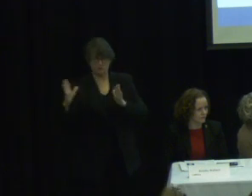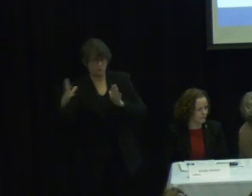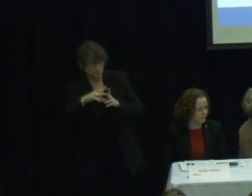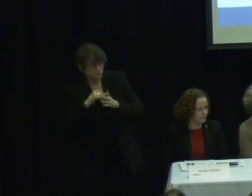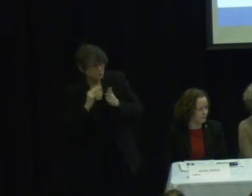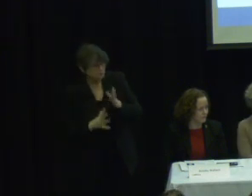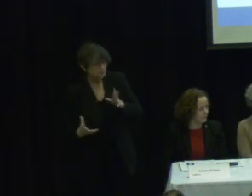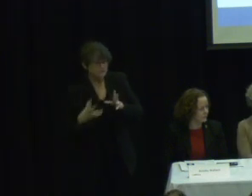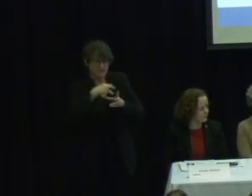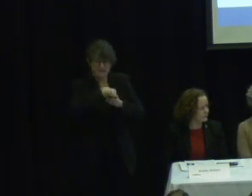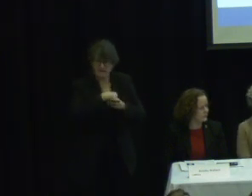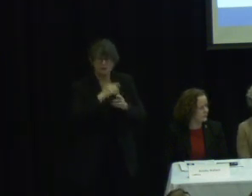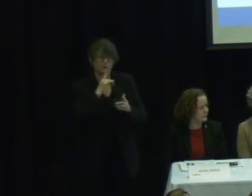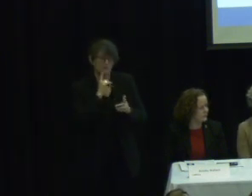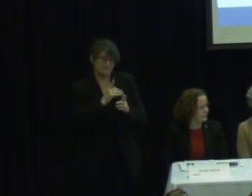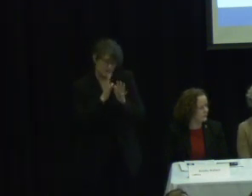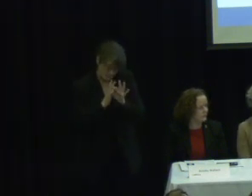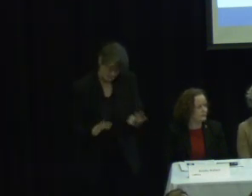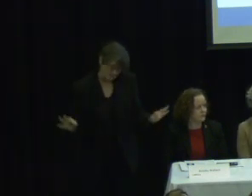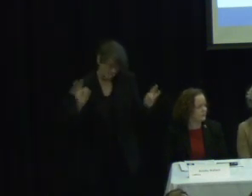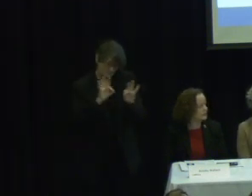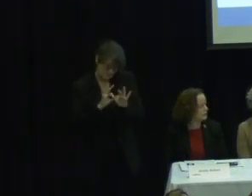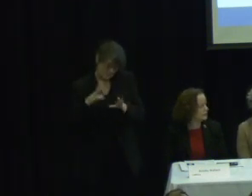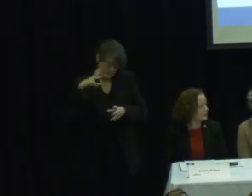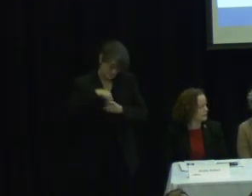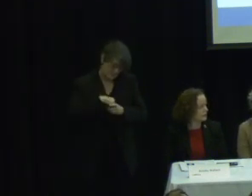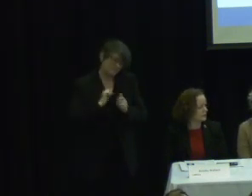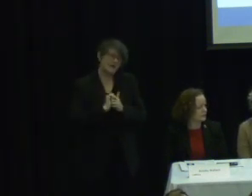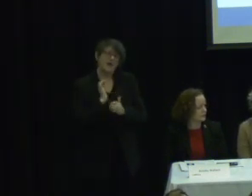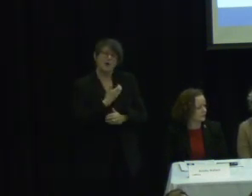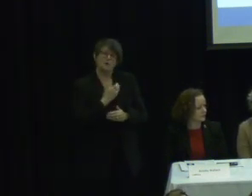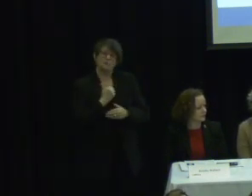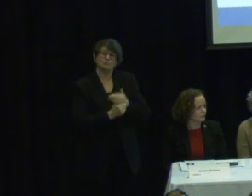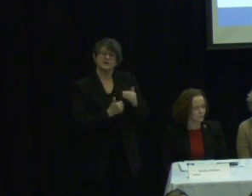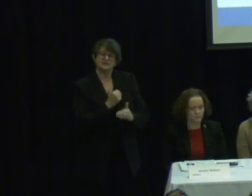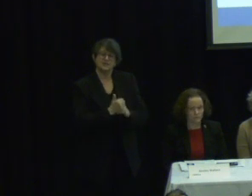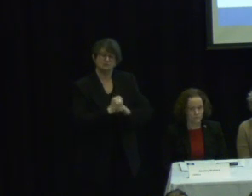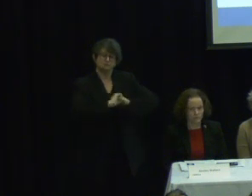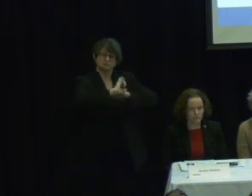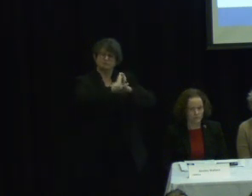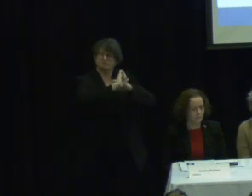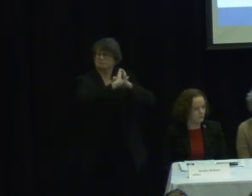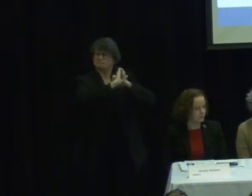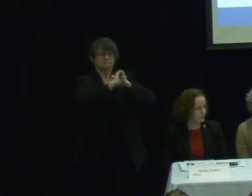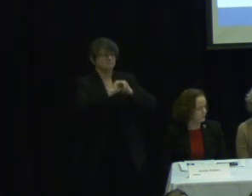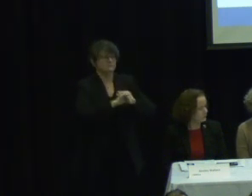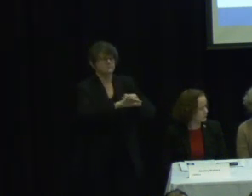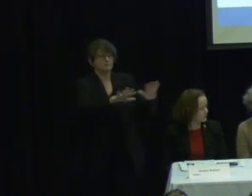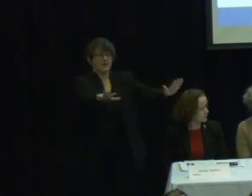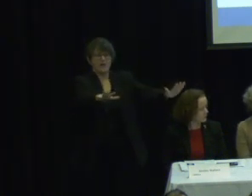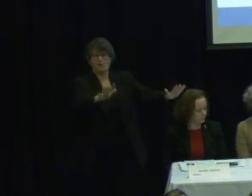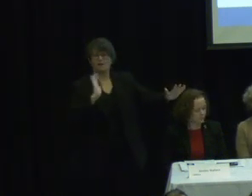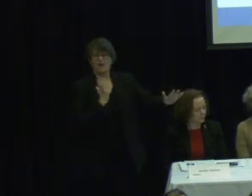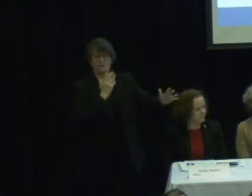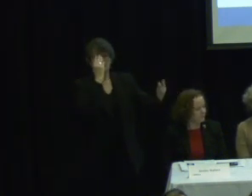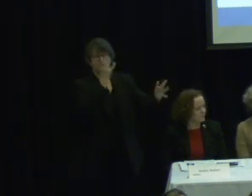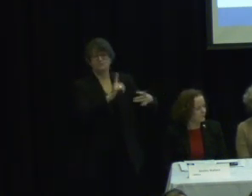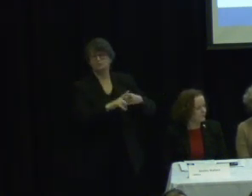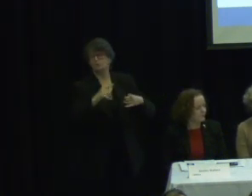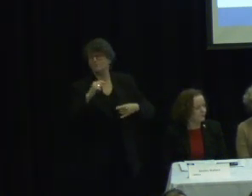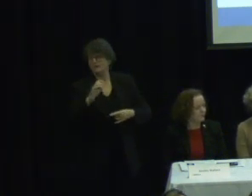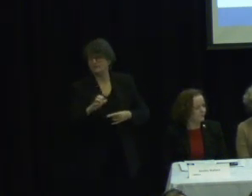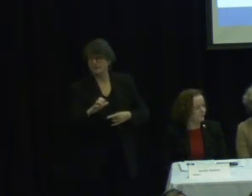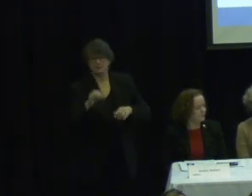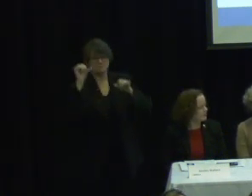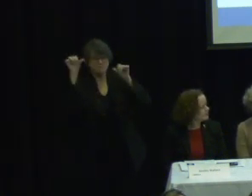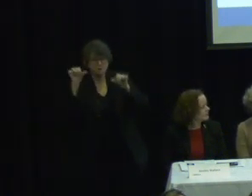will be significantly involved in our process over the next few weeks to get our materials out into the public, the